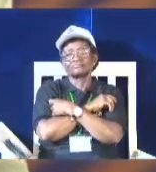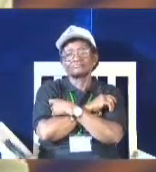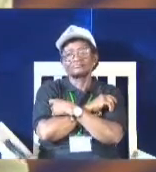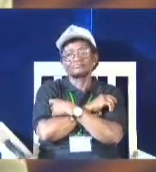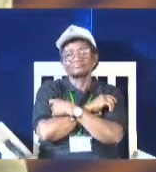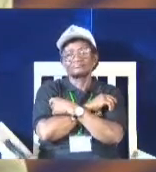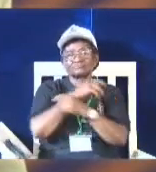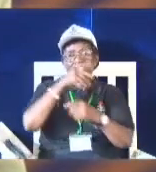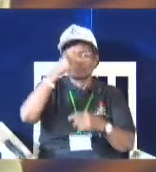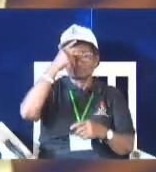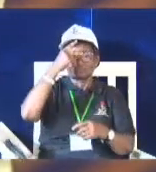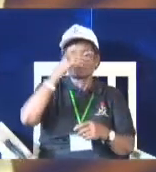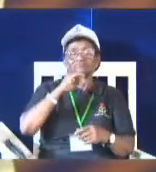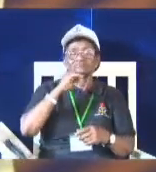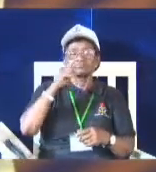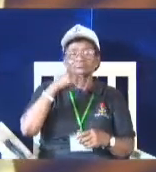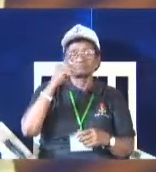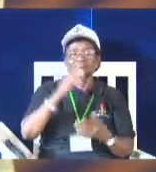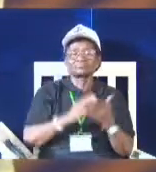Pharaoh said something.